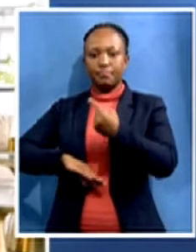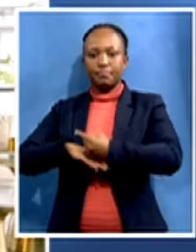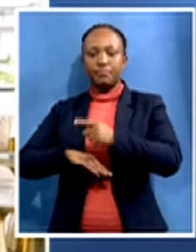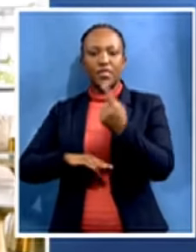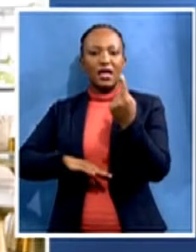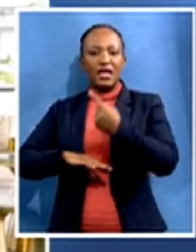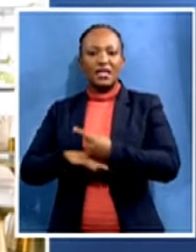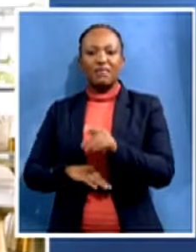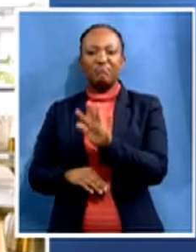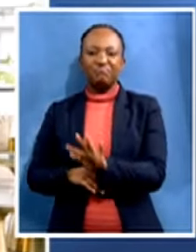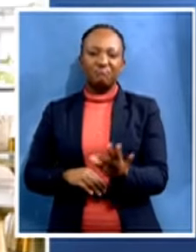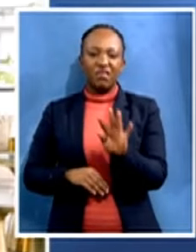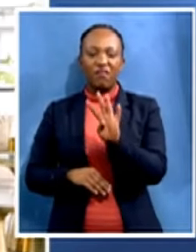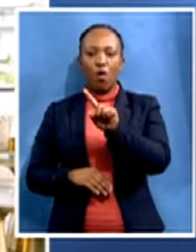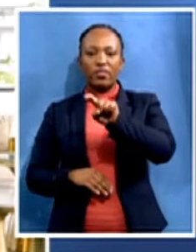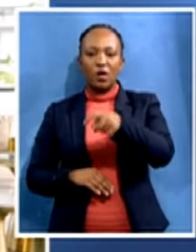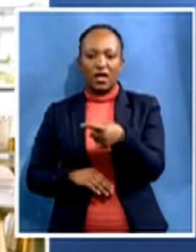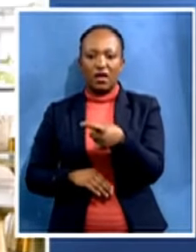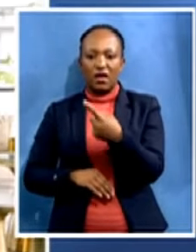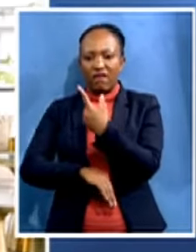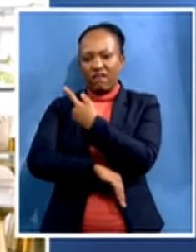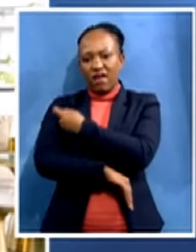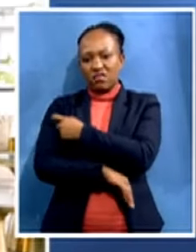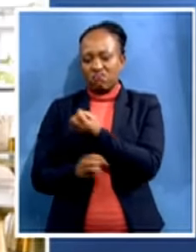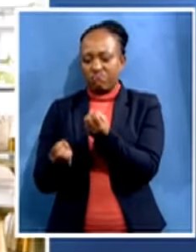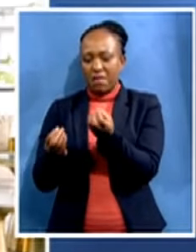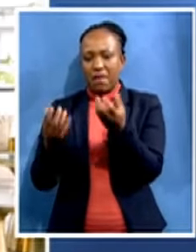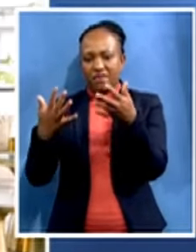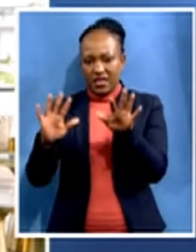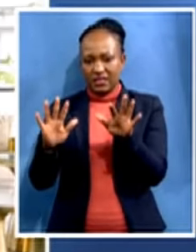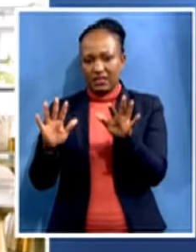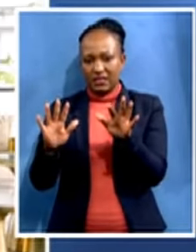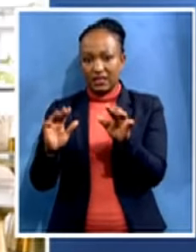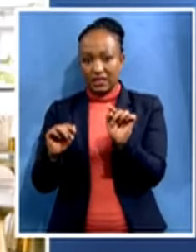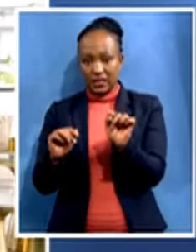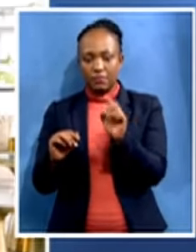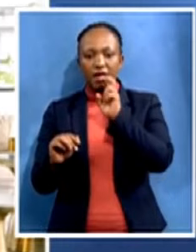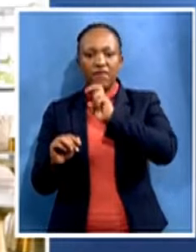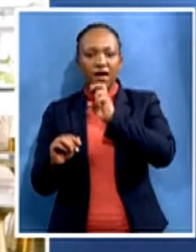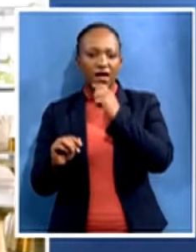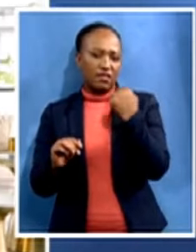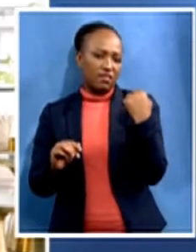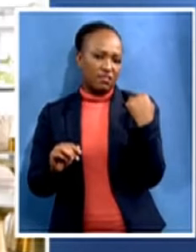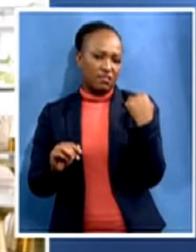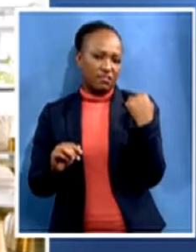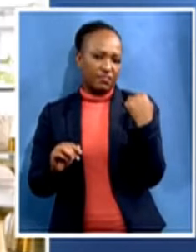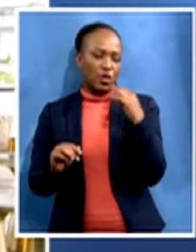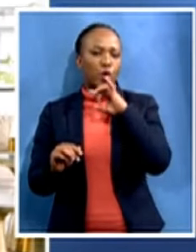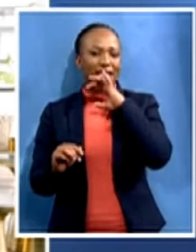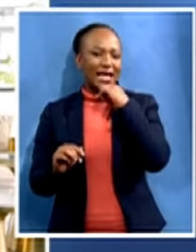were given. But by Friday, in fact, Saturday on the 29th, we